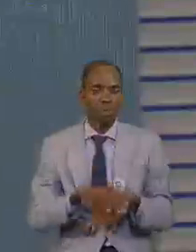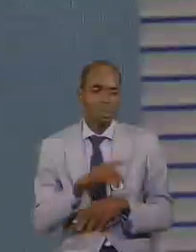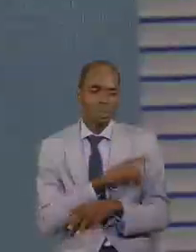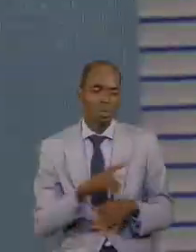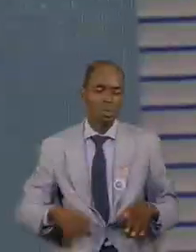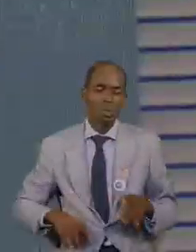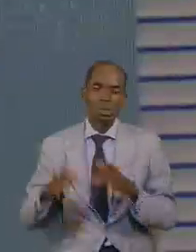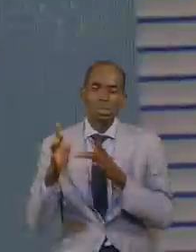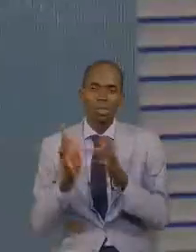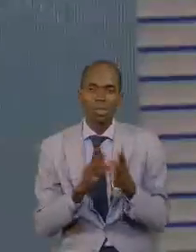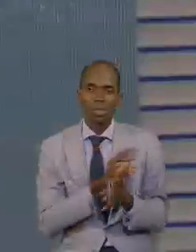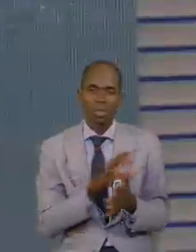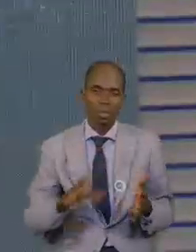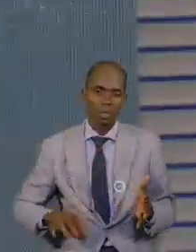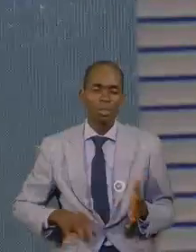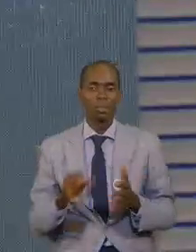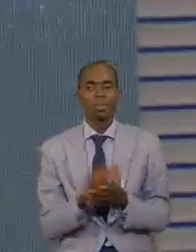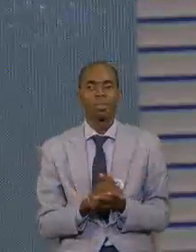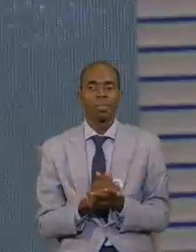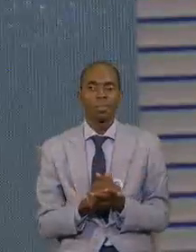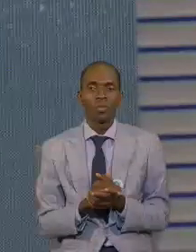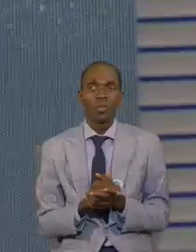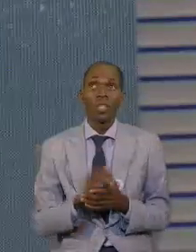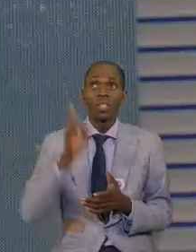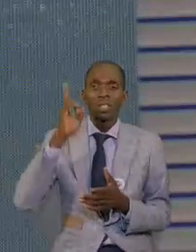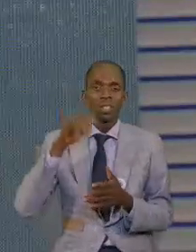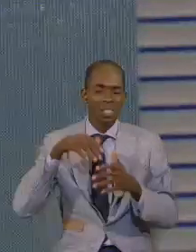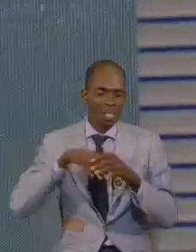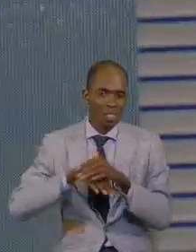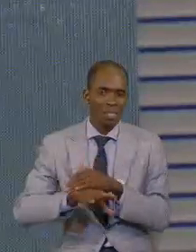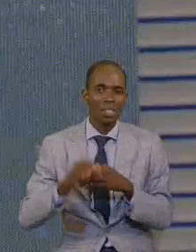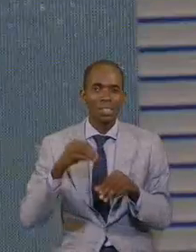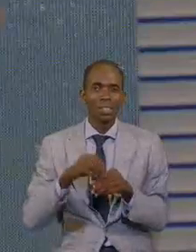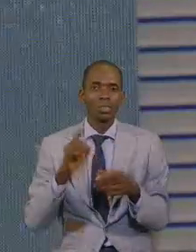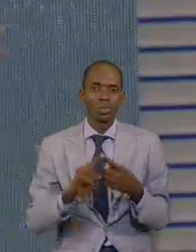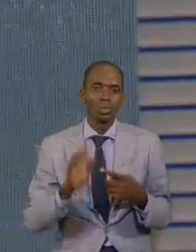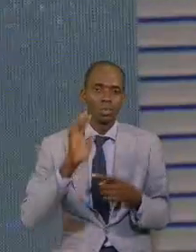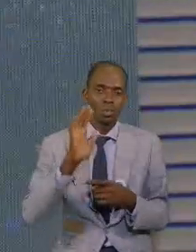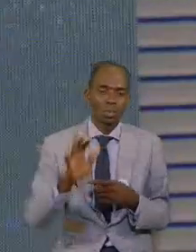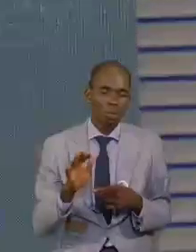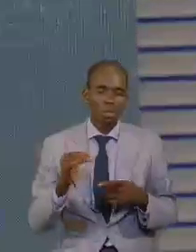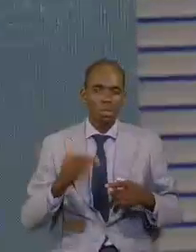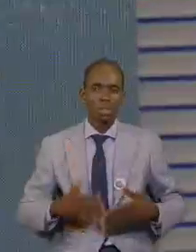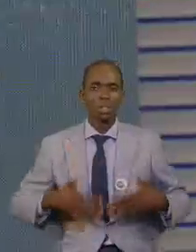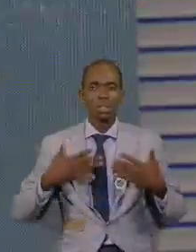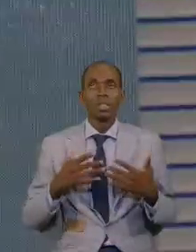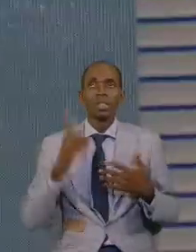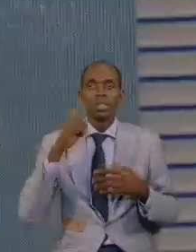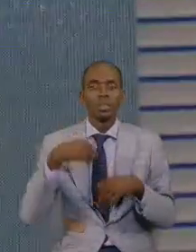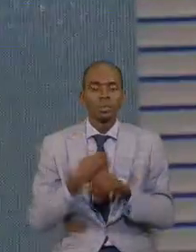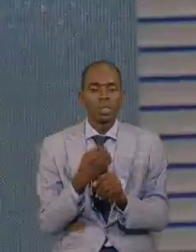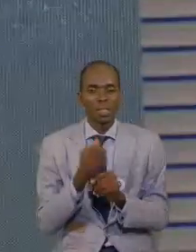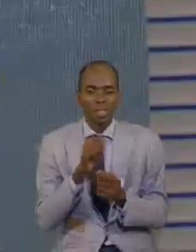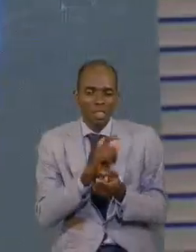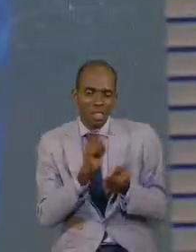Christ. He enters into your life. He makes a transformation in your life.